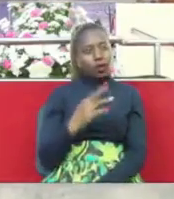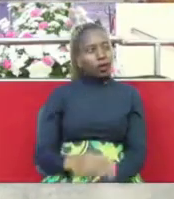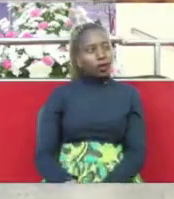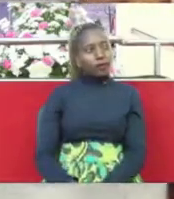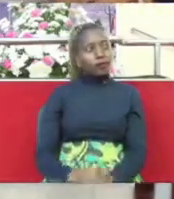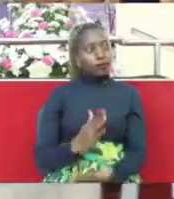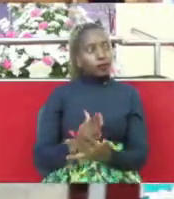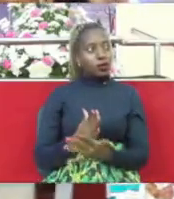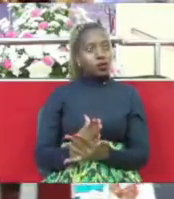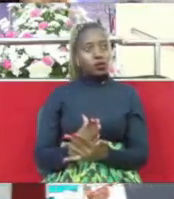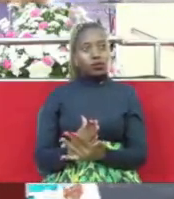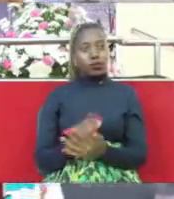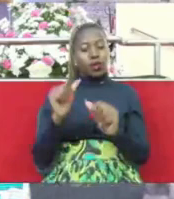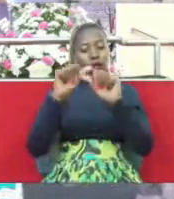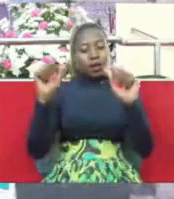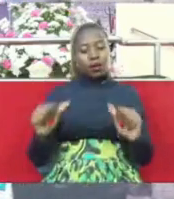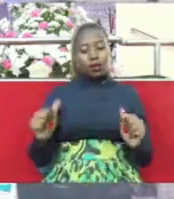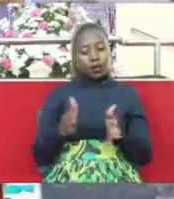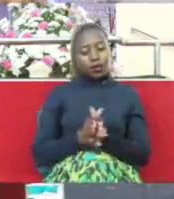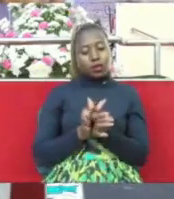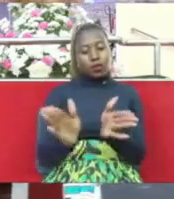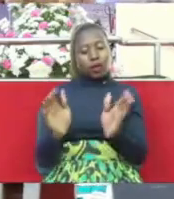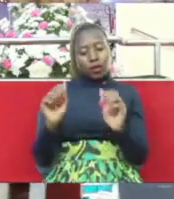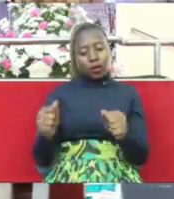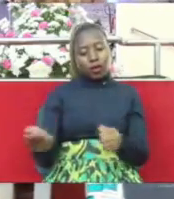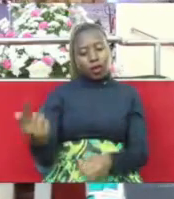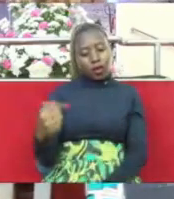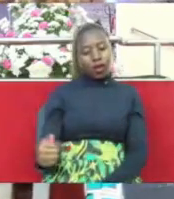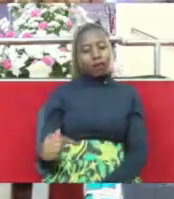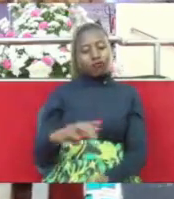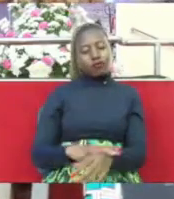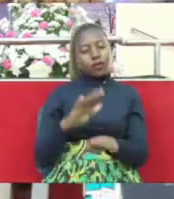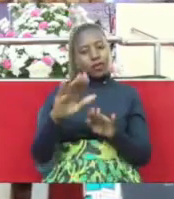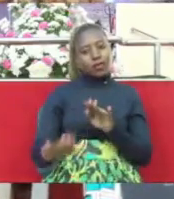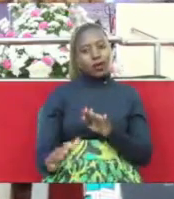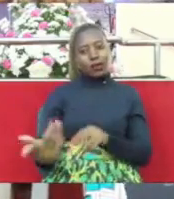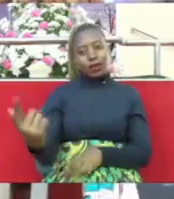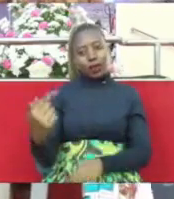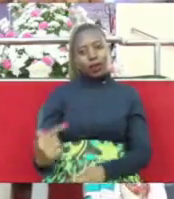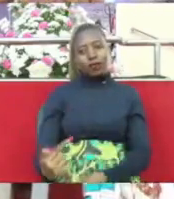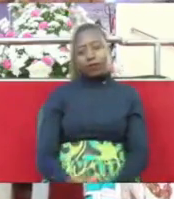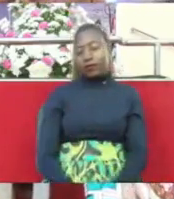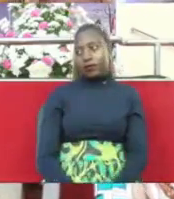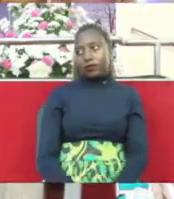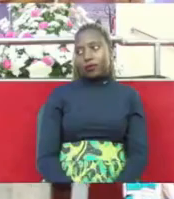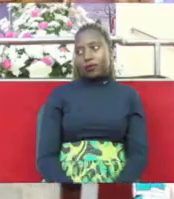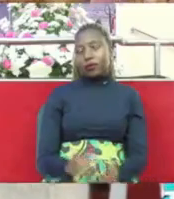is open, you can come. Take a step and just come.